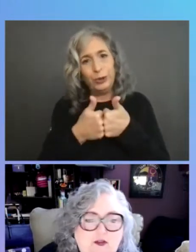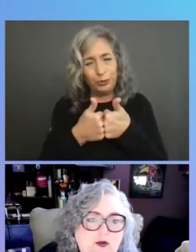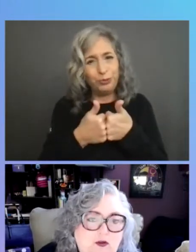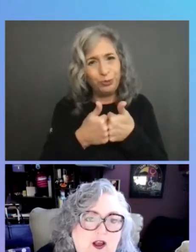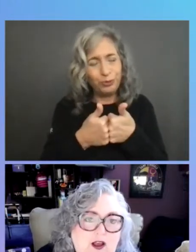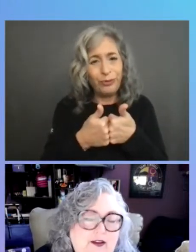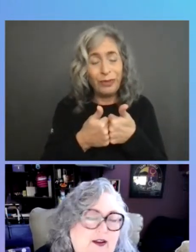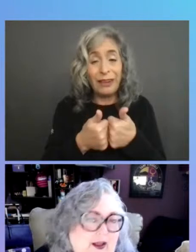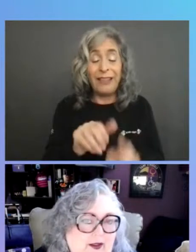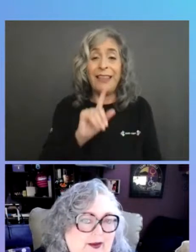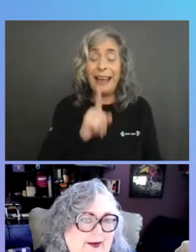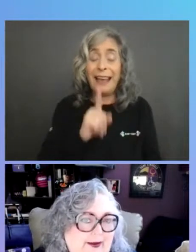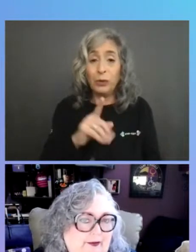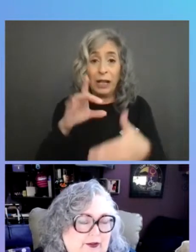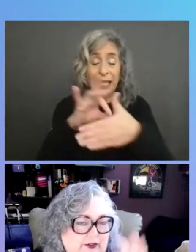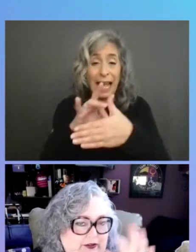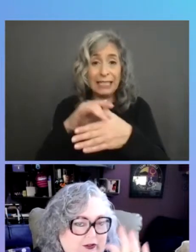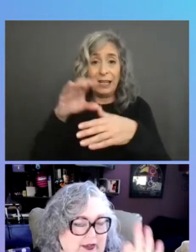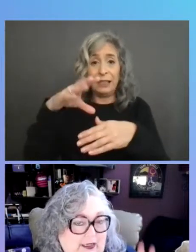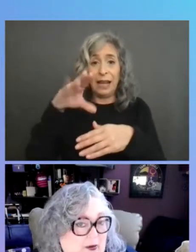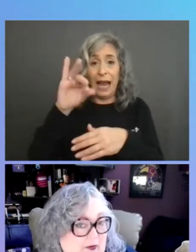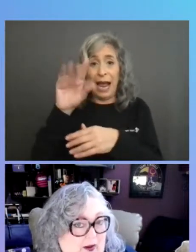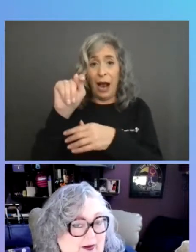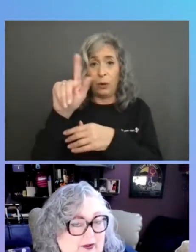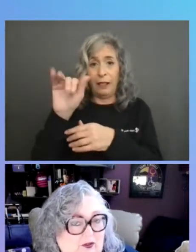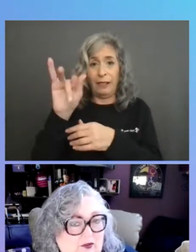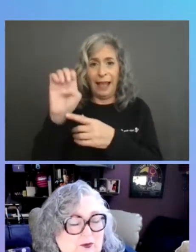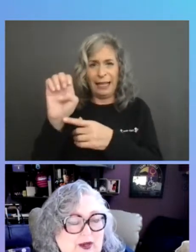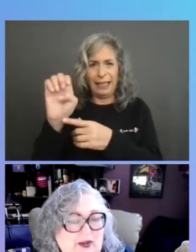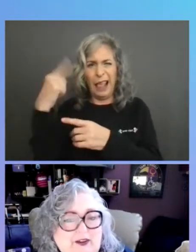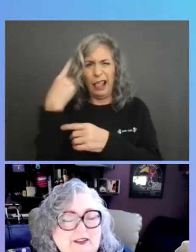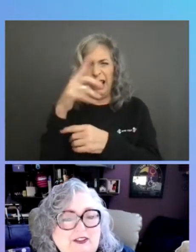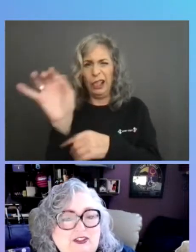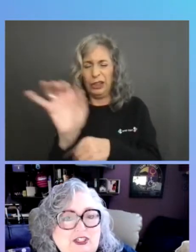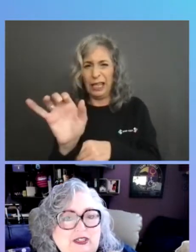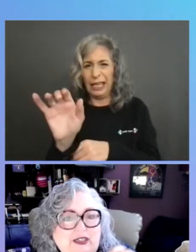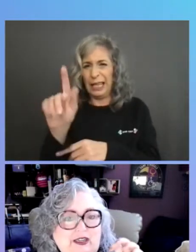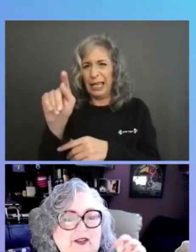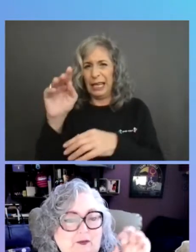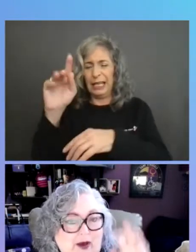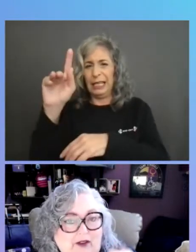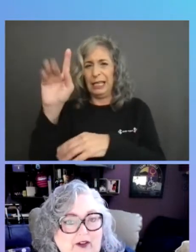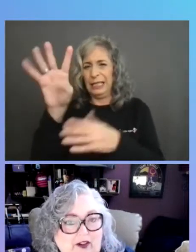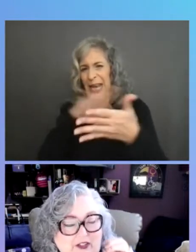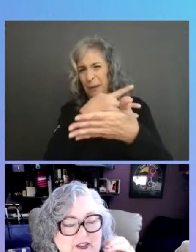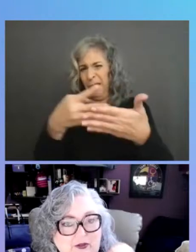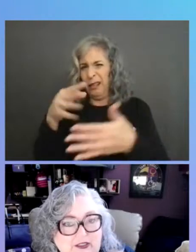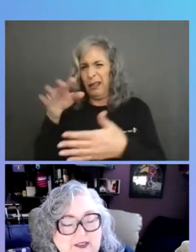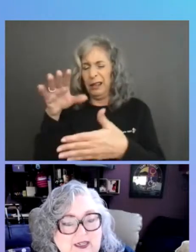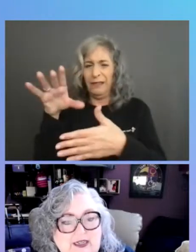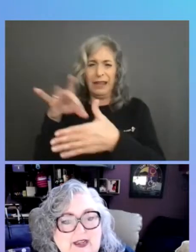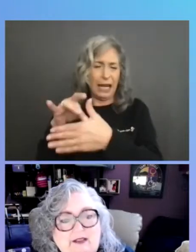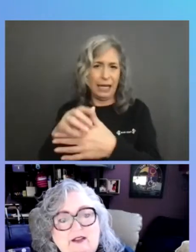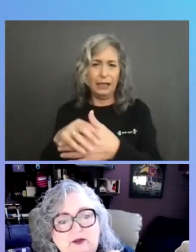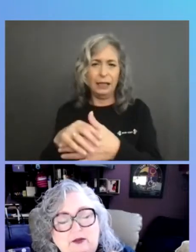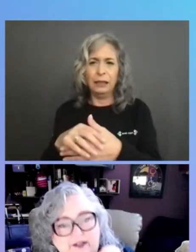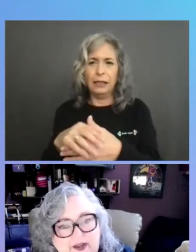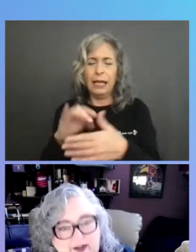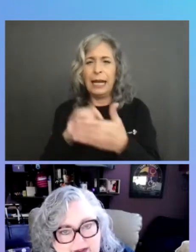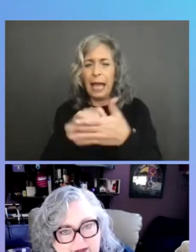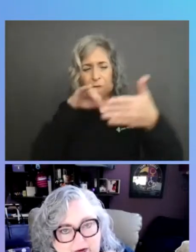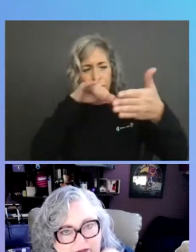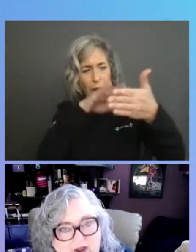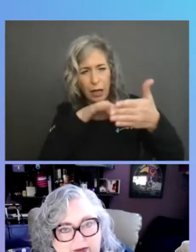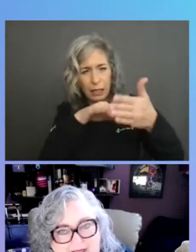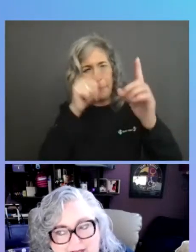the actual content outline, which looks like a table of contents for the body of knowledge, and the body of knowledge has bulleted study tasks. Those